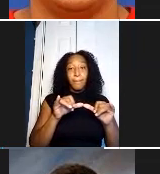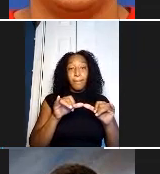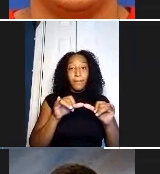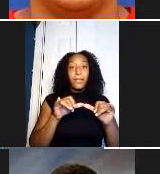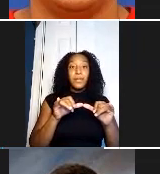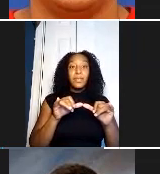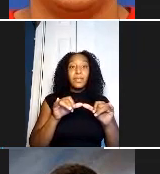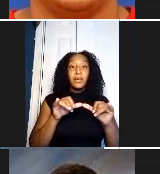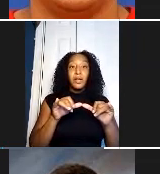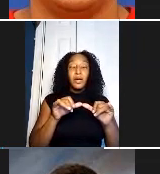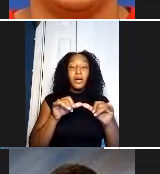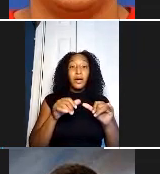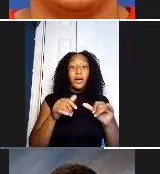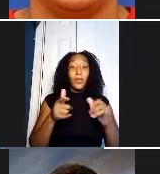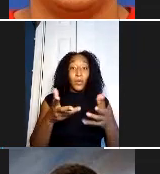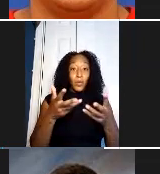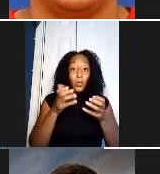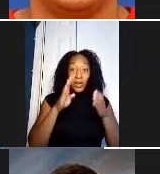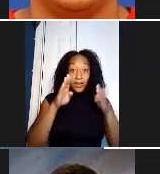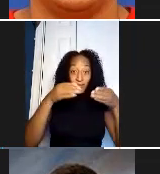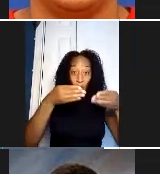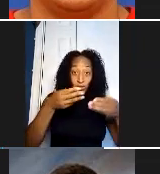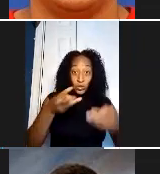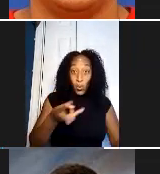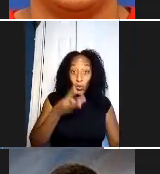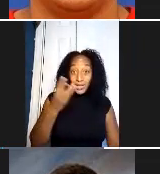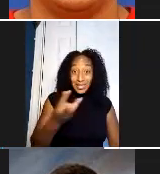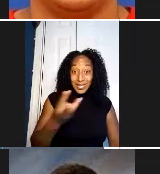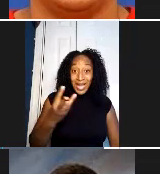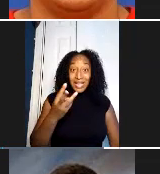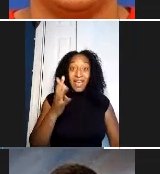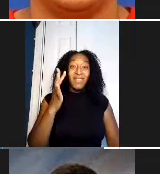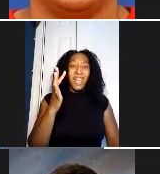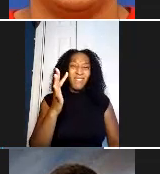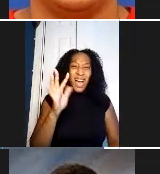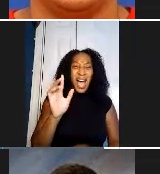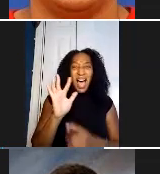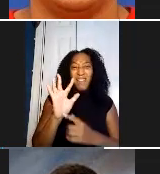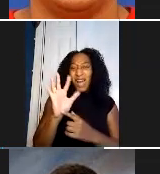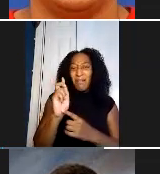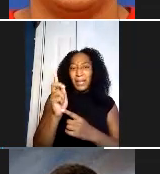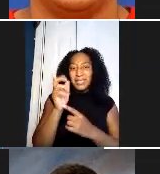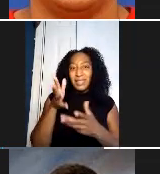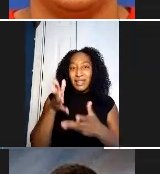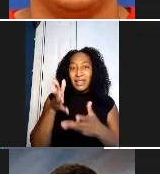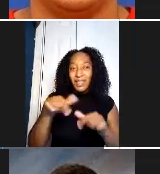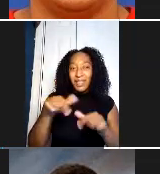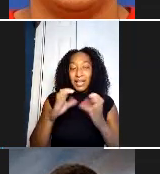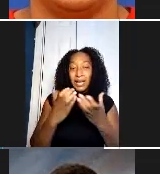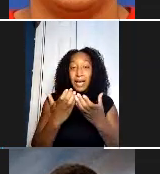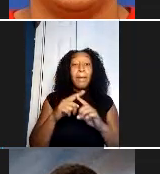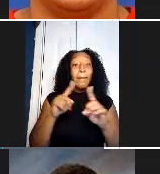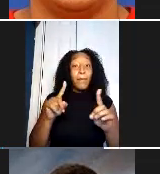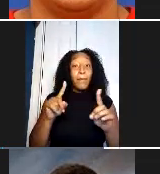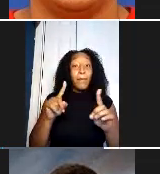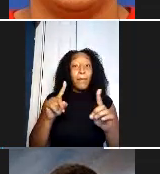what we want to focus on Wednesday, because we have about 5 minutes left, is we're going to be looking at the idea of unit